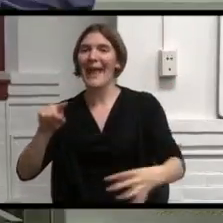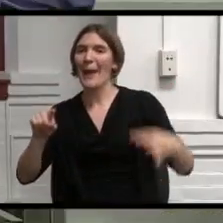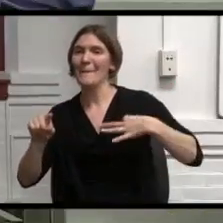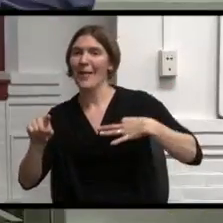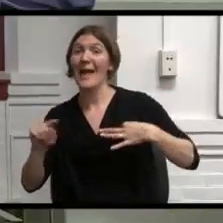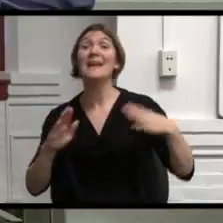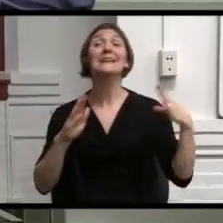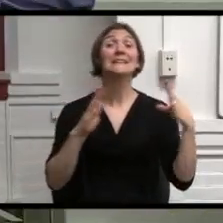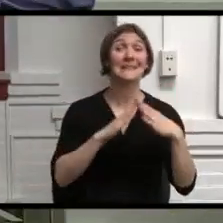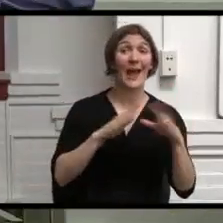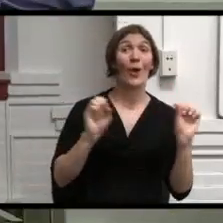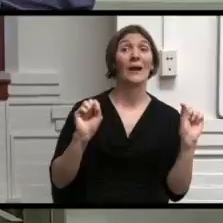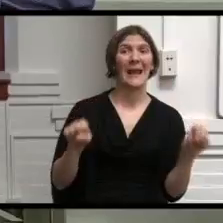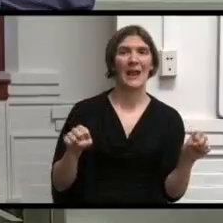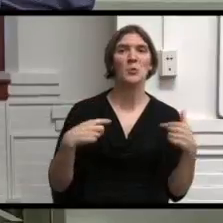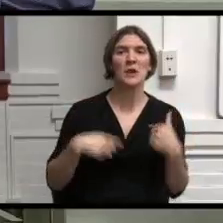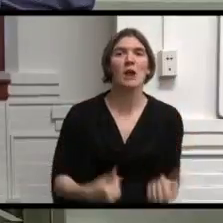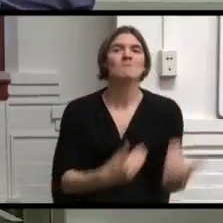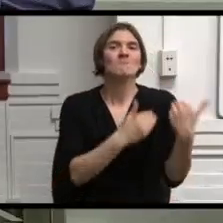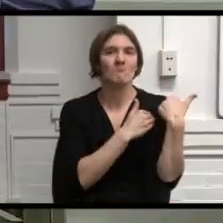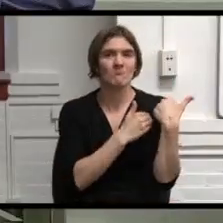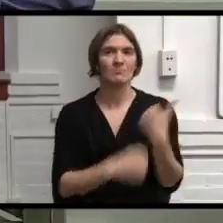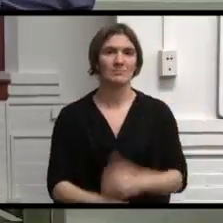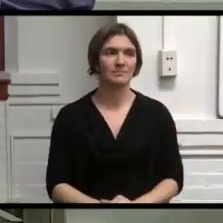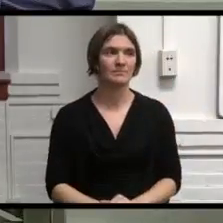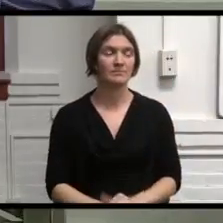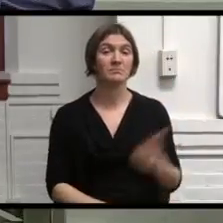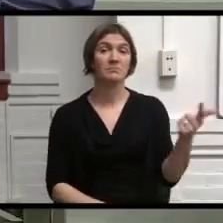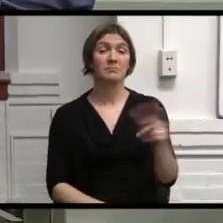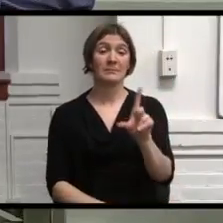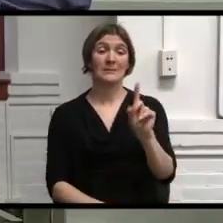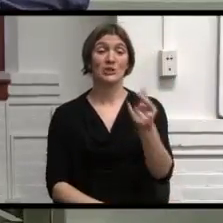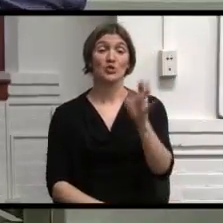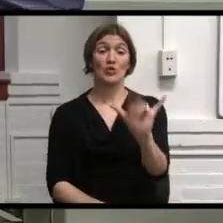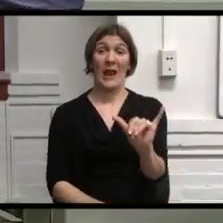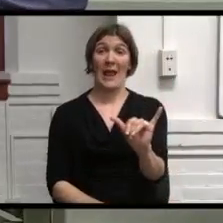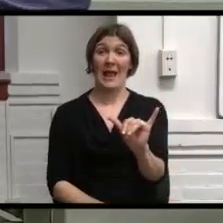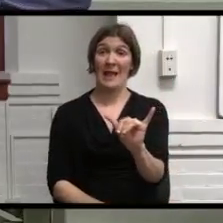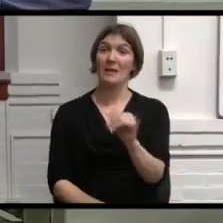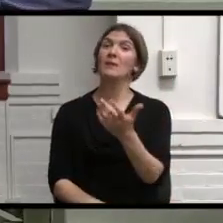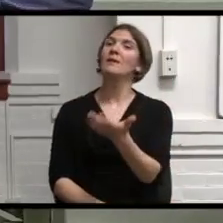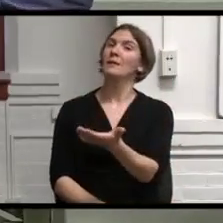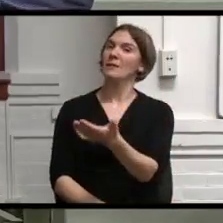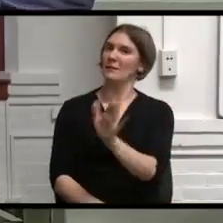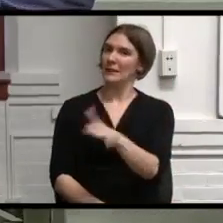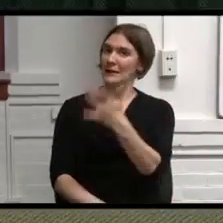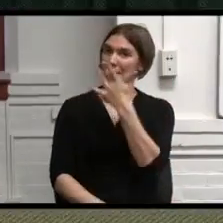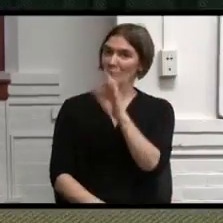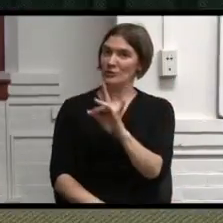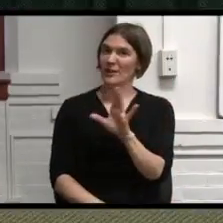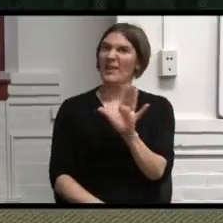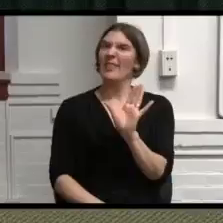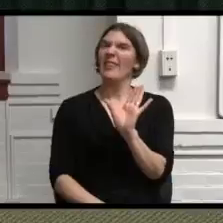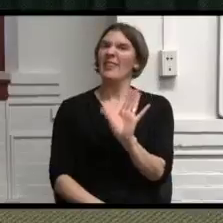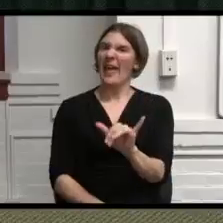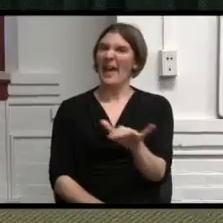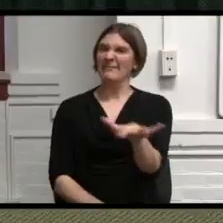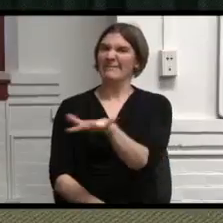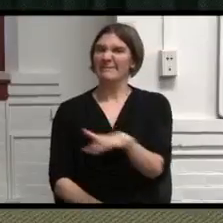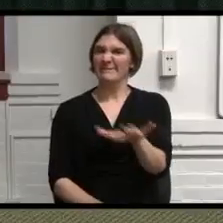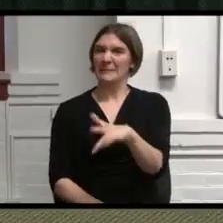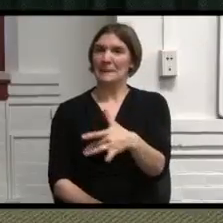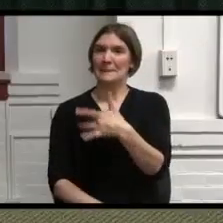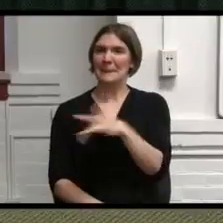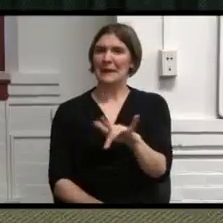towns are. So, Dick? That's always been a storage area,